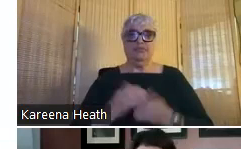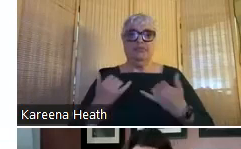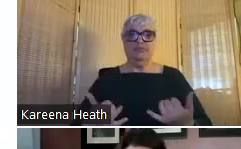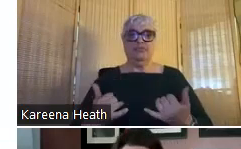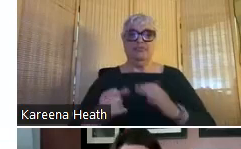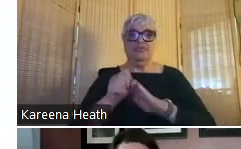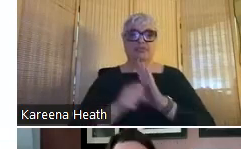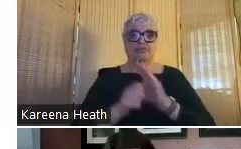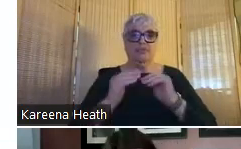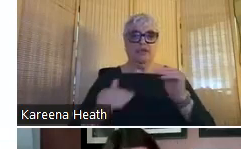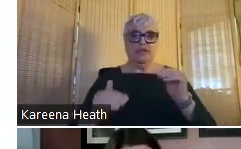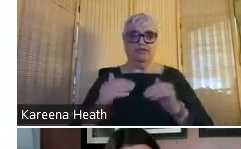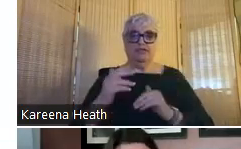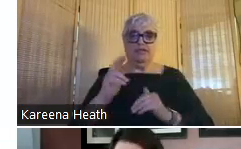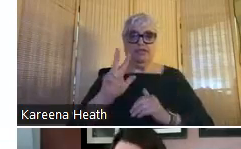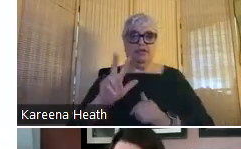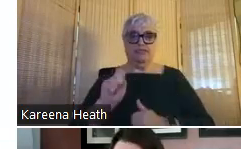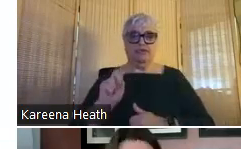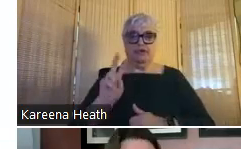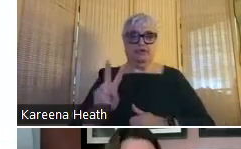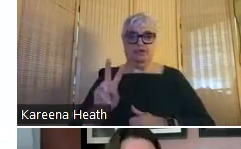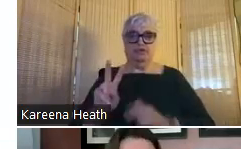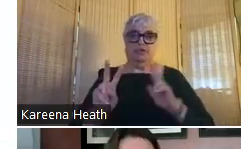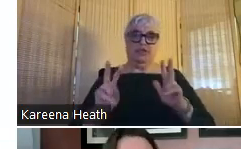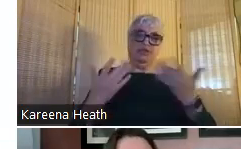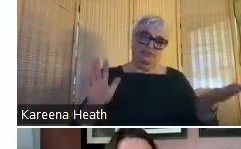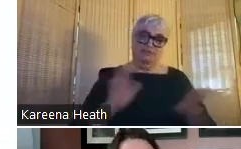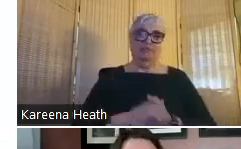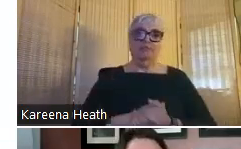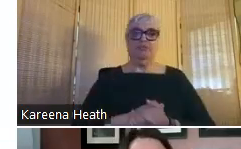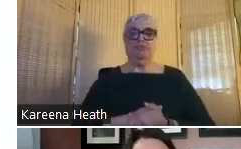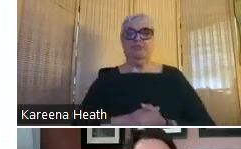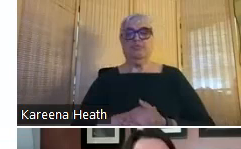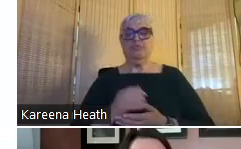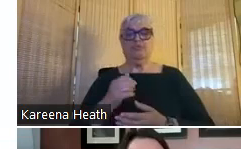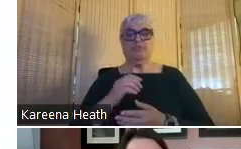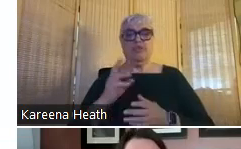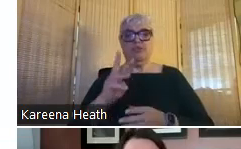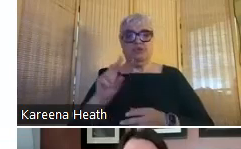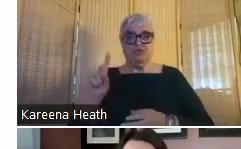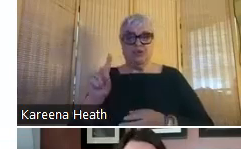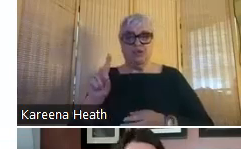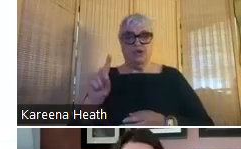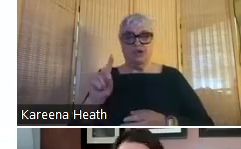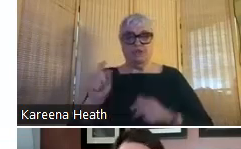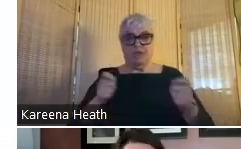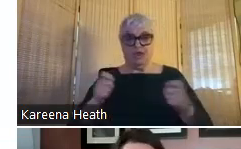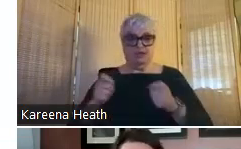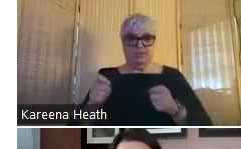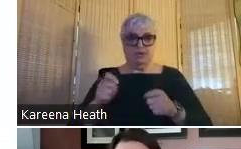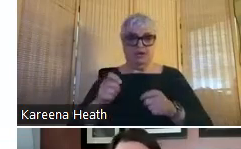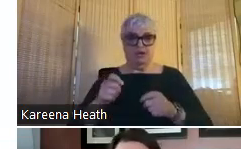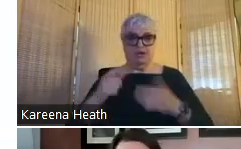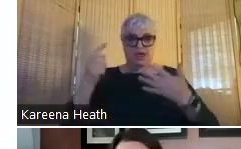level 2, level 3.2, I keep skipping the 3, not sure what that's about. Withdrawal management highlights. Again, looking at current